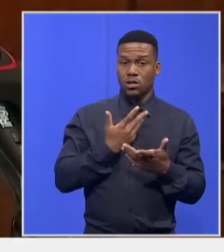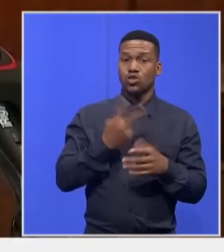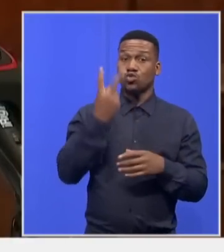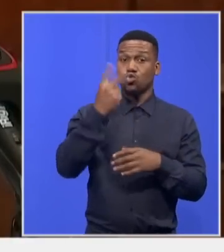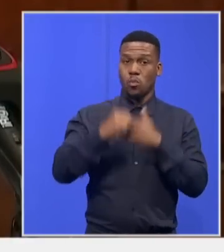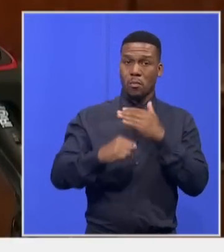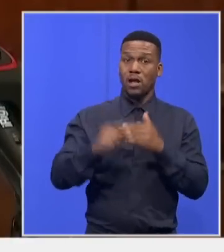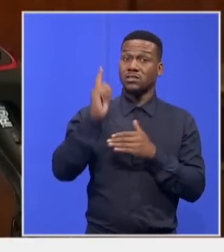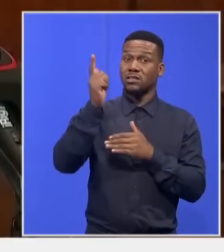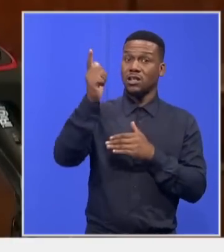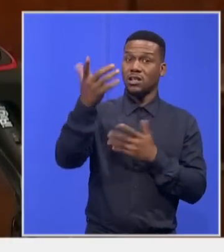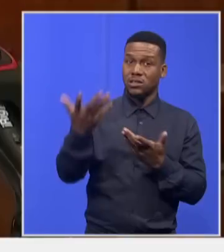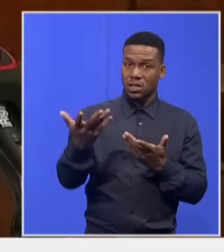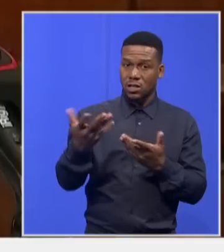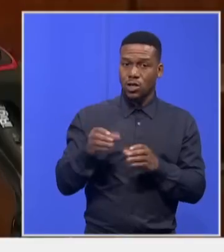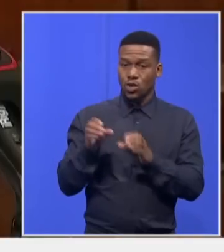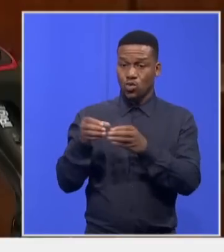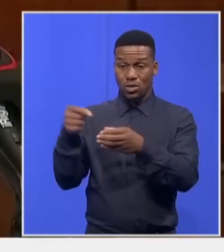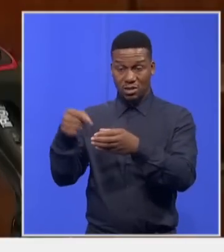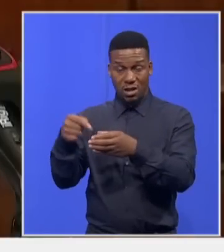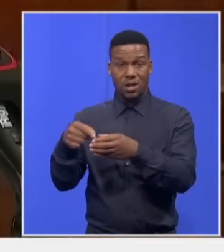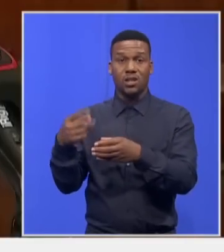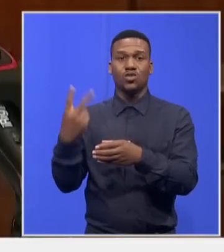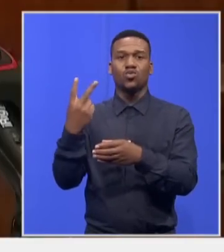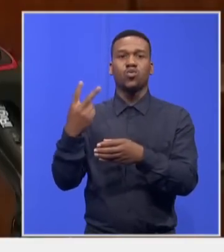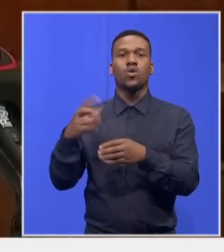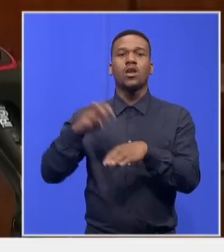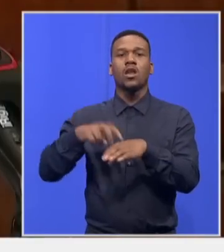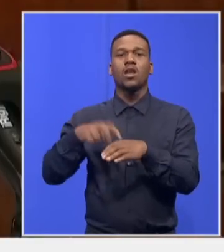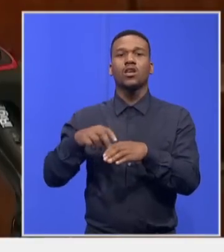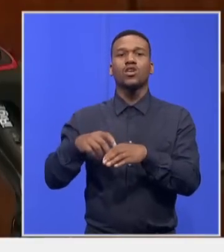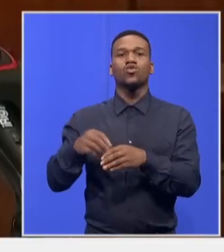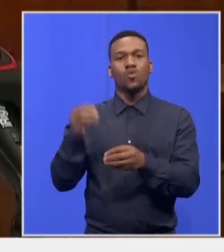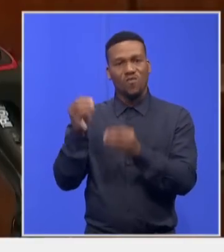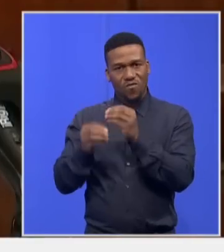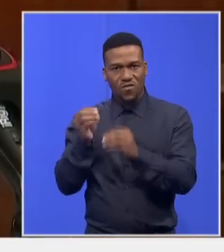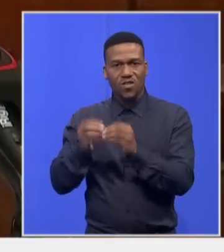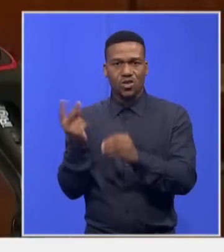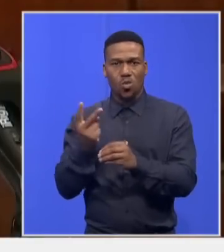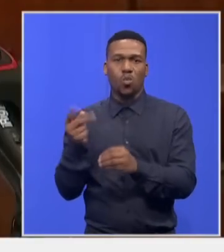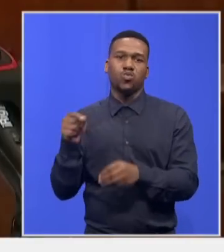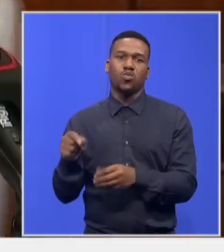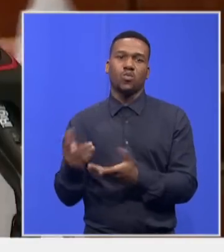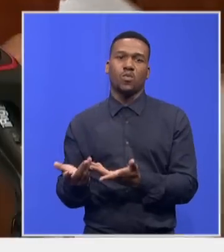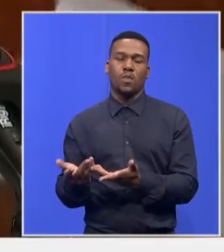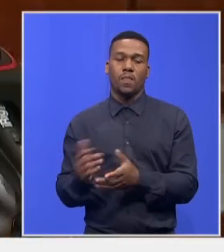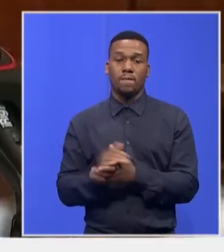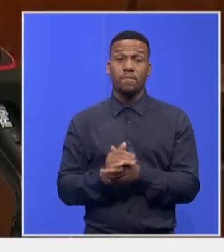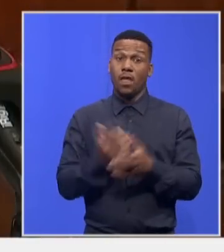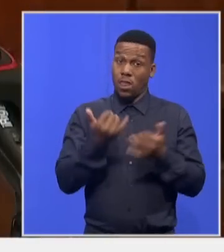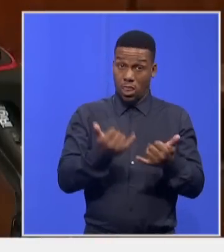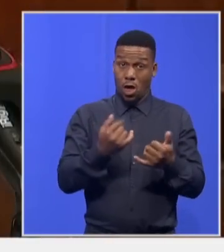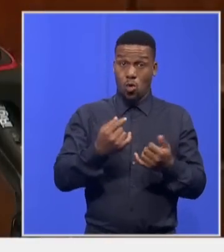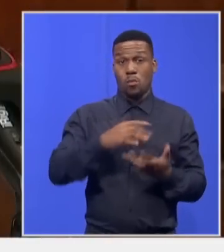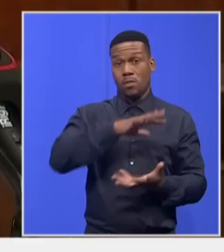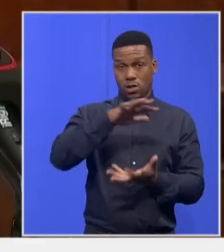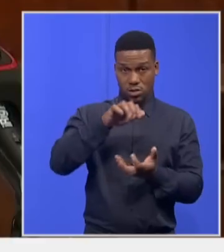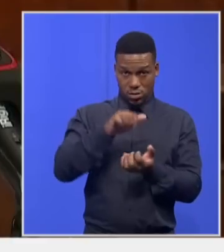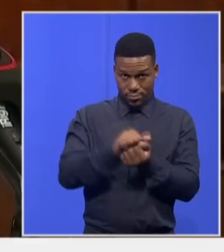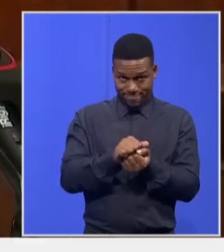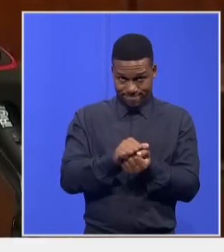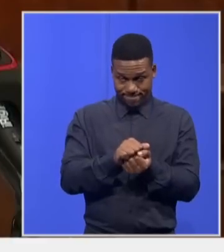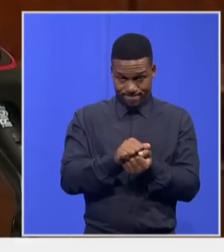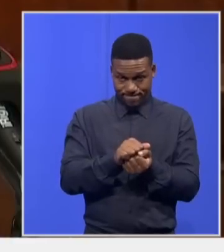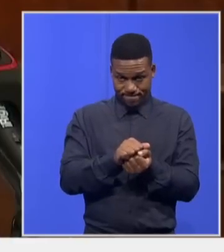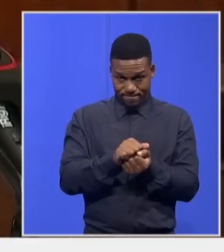that, Unit 2 must go out as part of our licensing conditions. As I conclude, I want